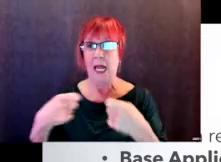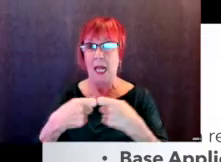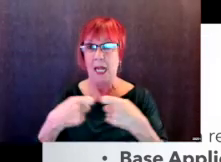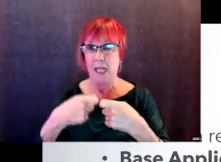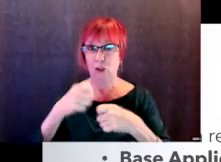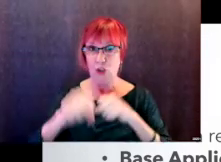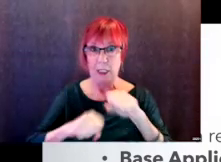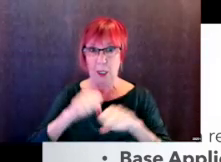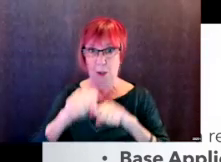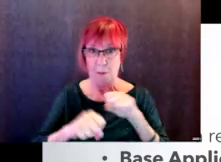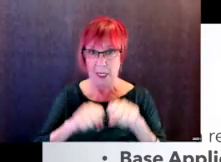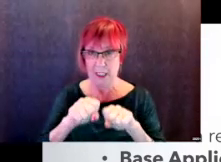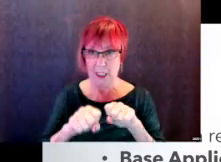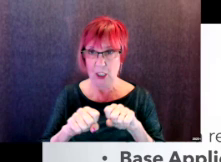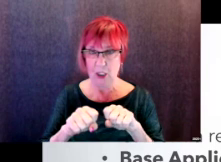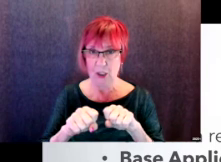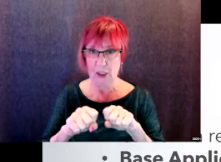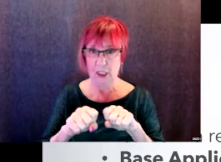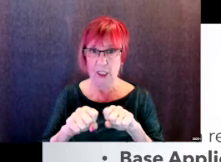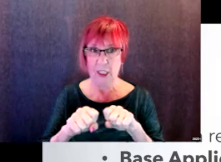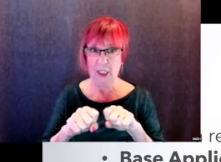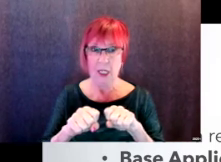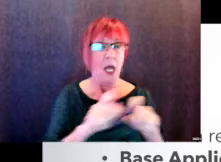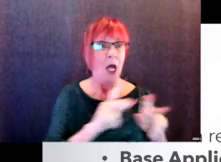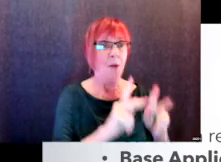would need to make at